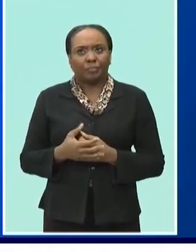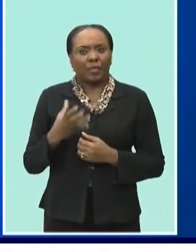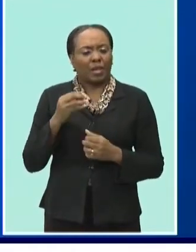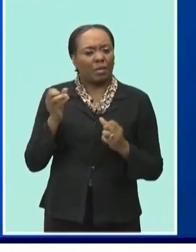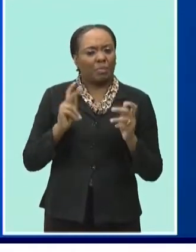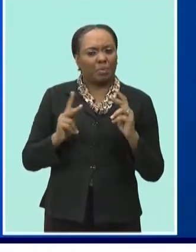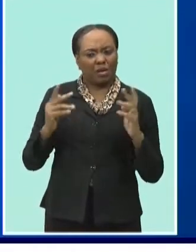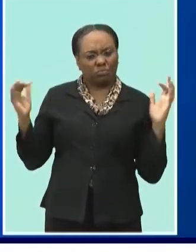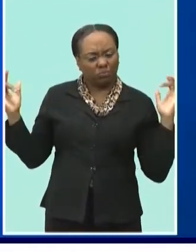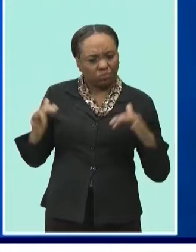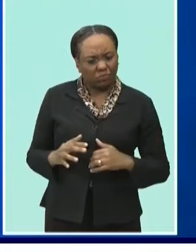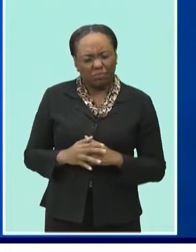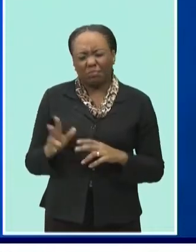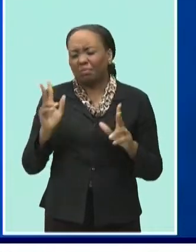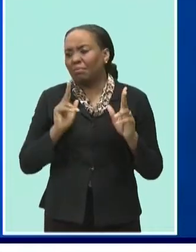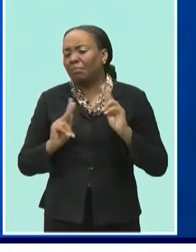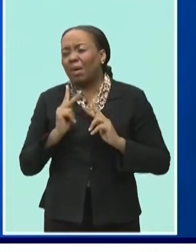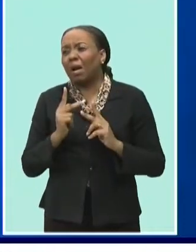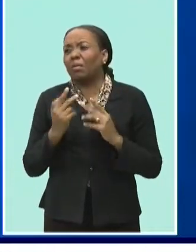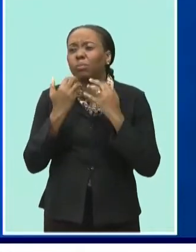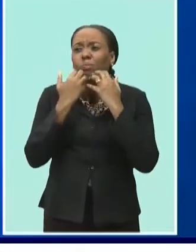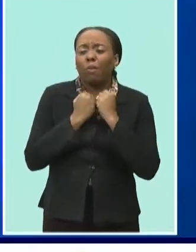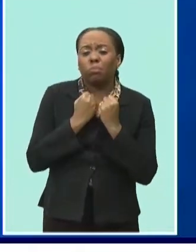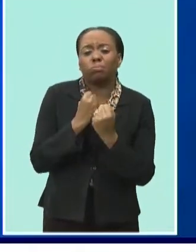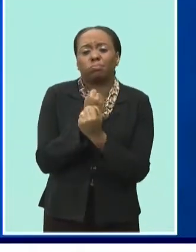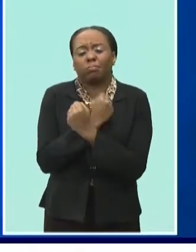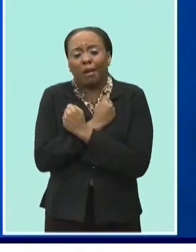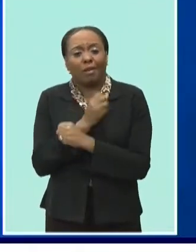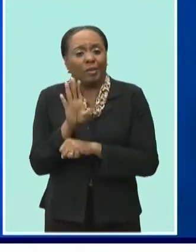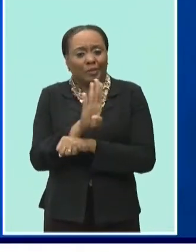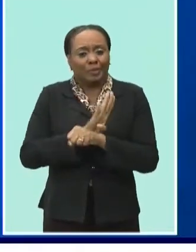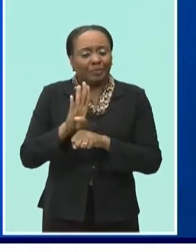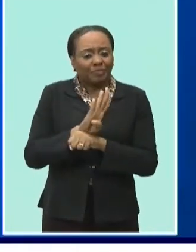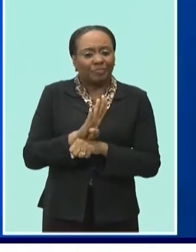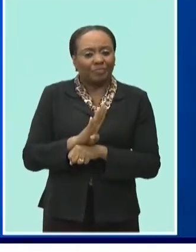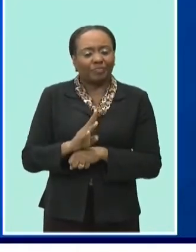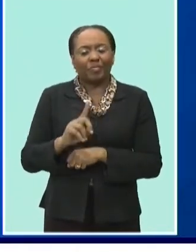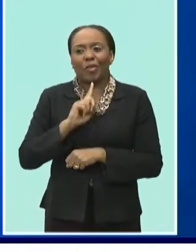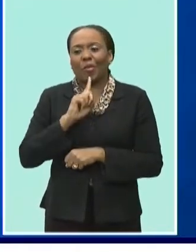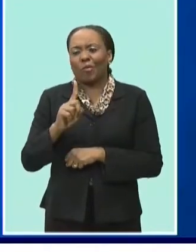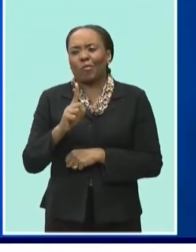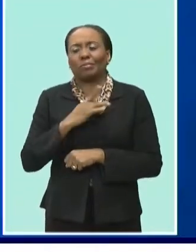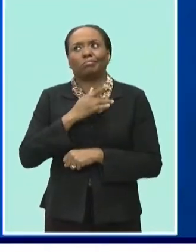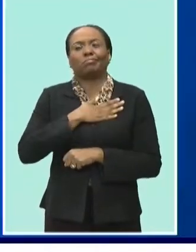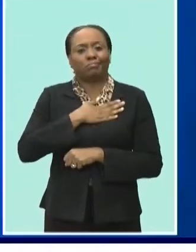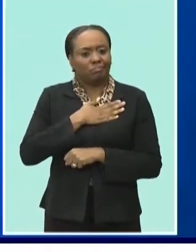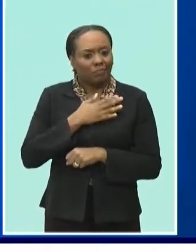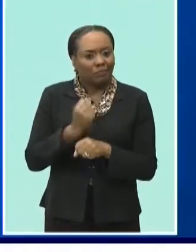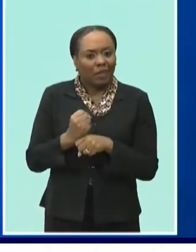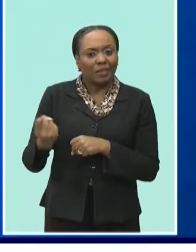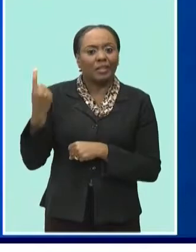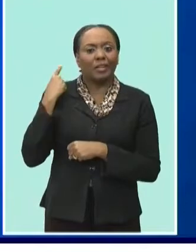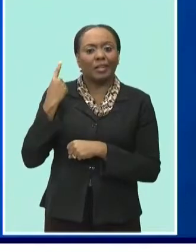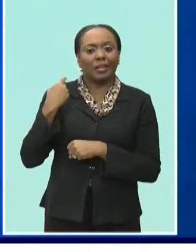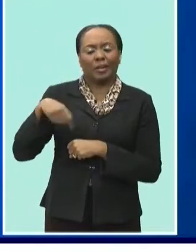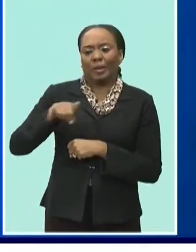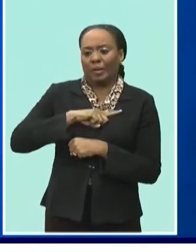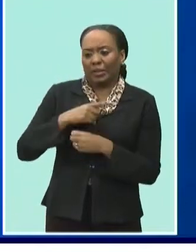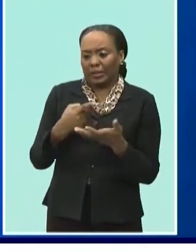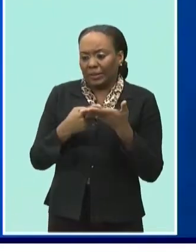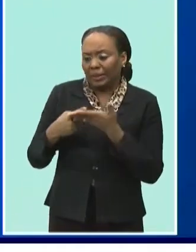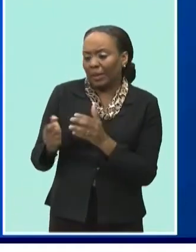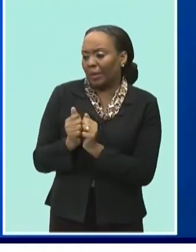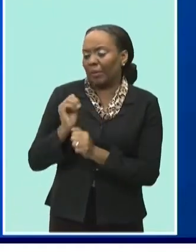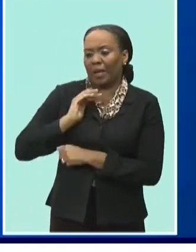surprise. People absolutely love this island. I mean, one of the things that really struck me last year when we talked to our